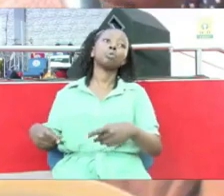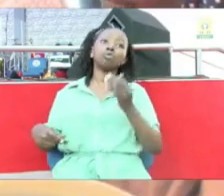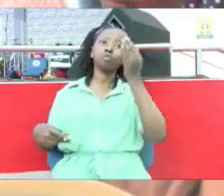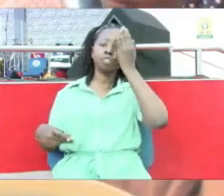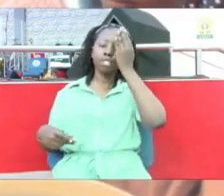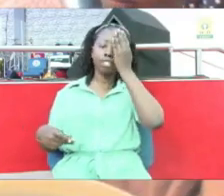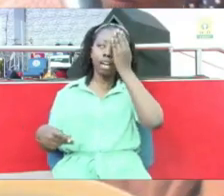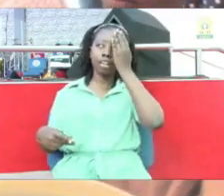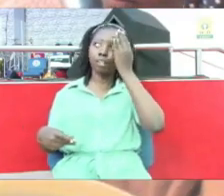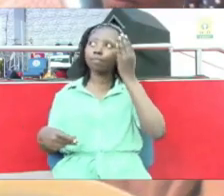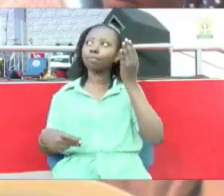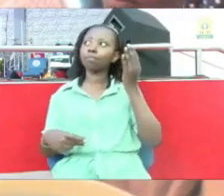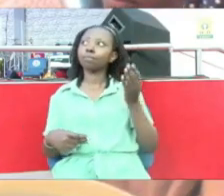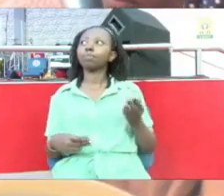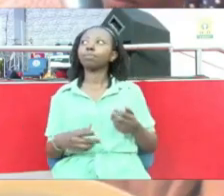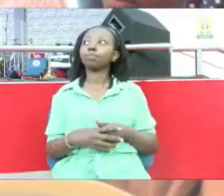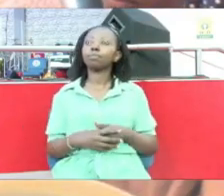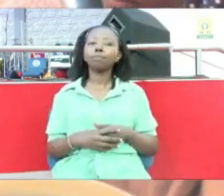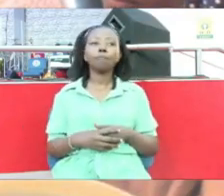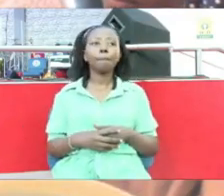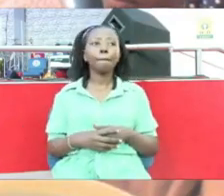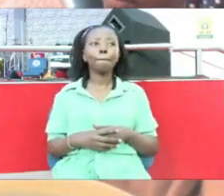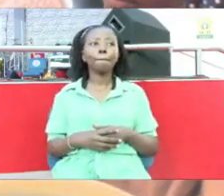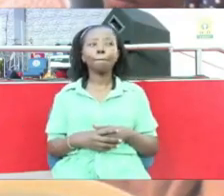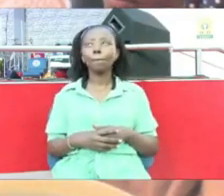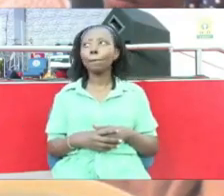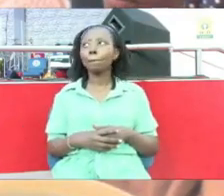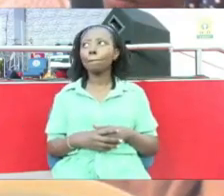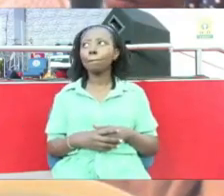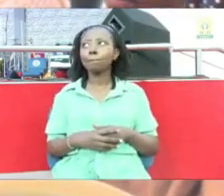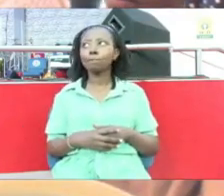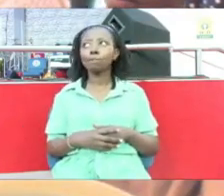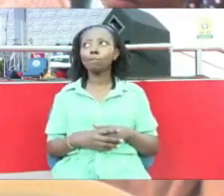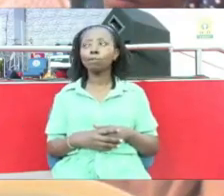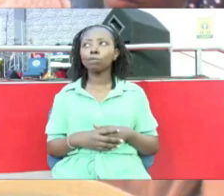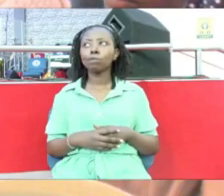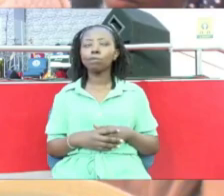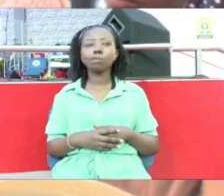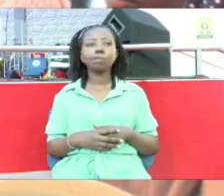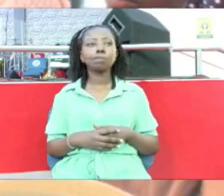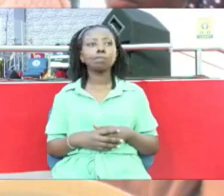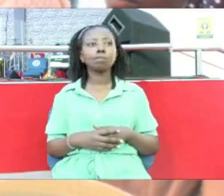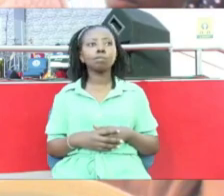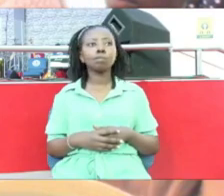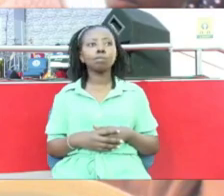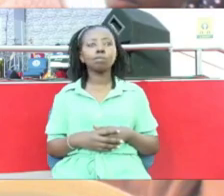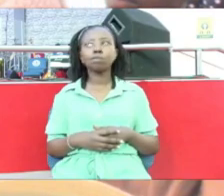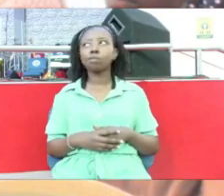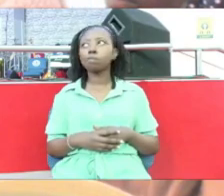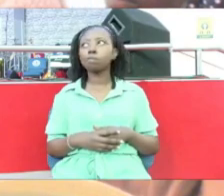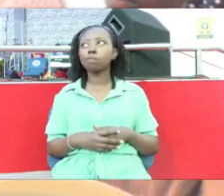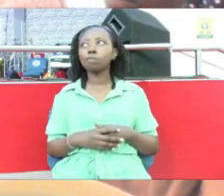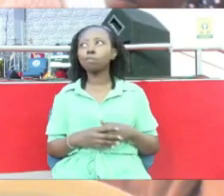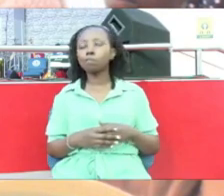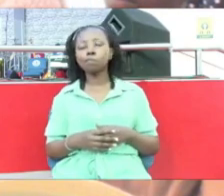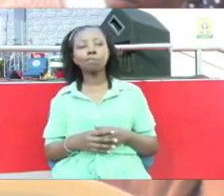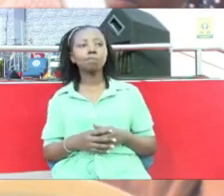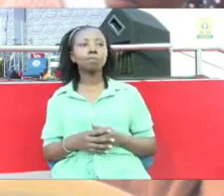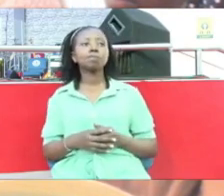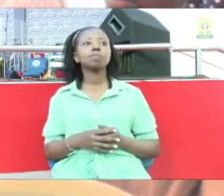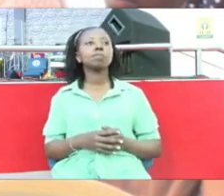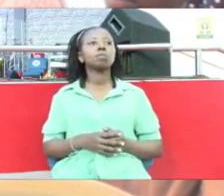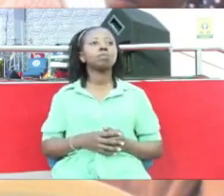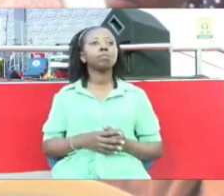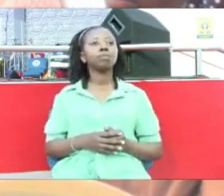ni yeye tu alikuwa na mazoea kusikia sauti ya Bwana, wakati Musa alipoondolewa, Mungu akajitokeza kwa Yoshua